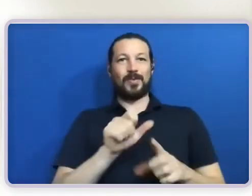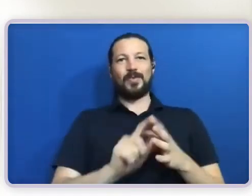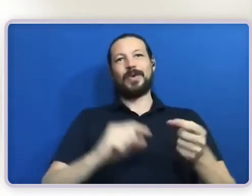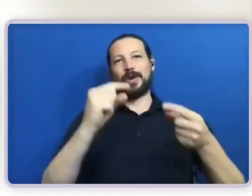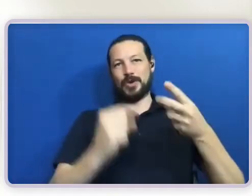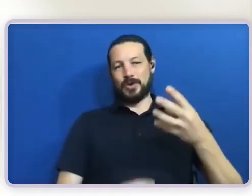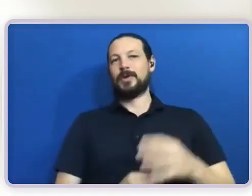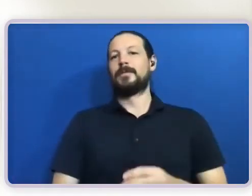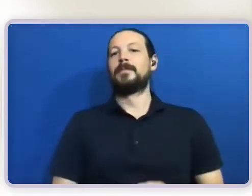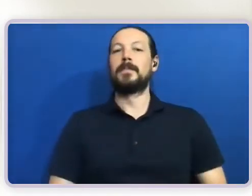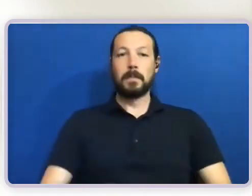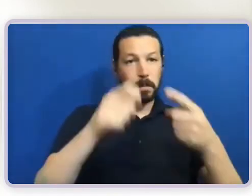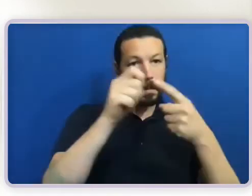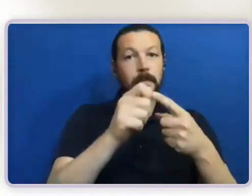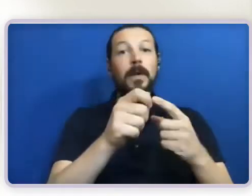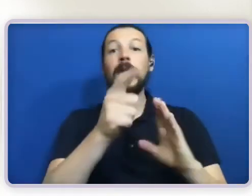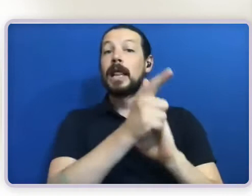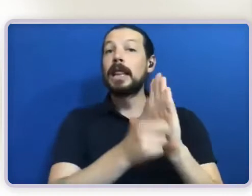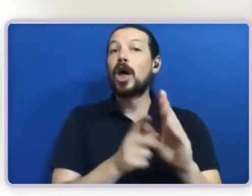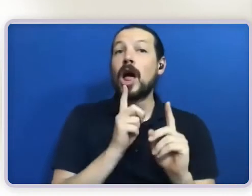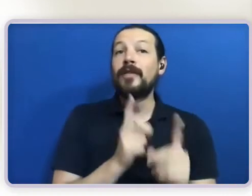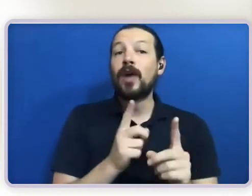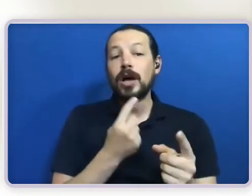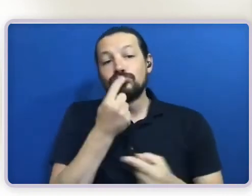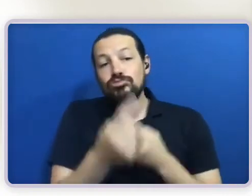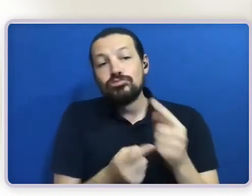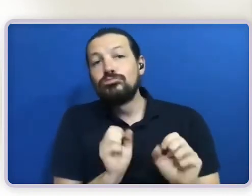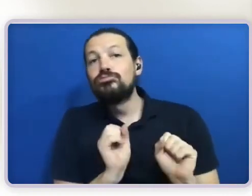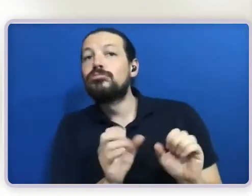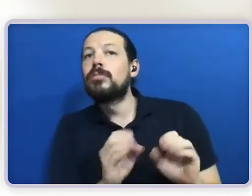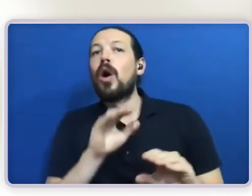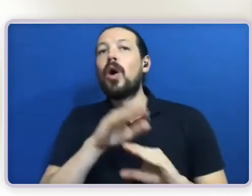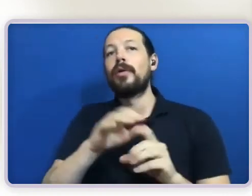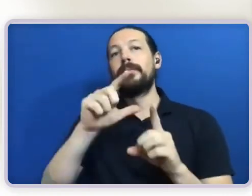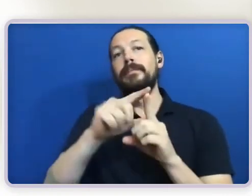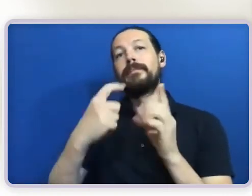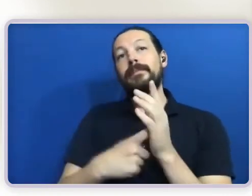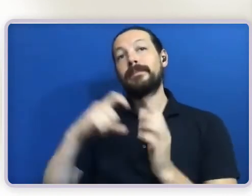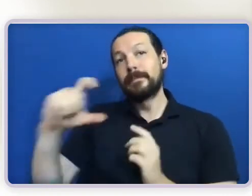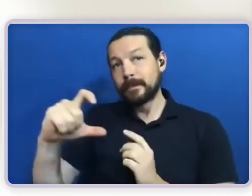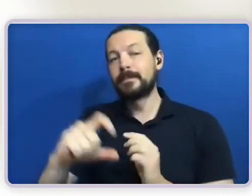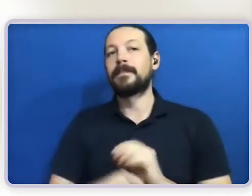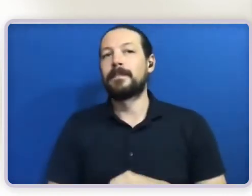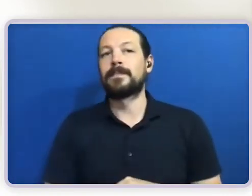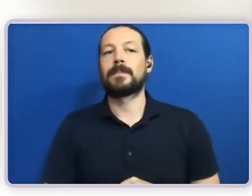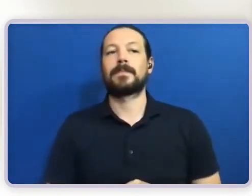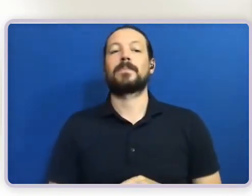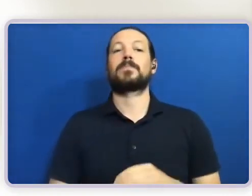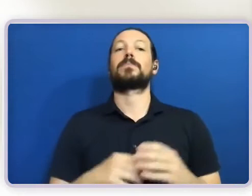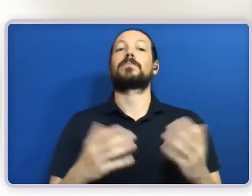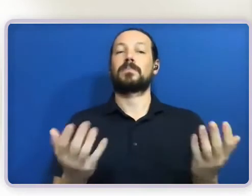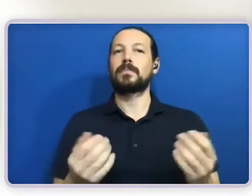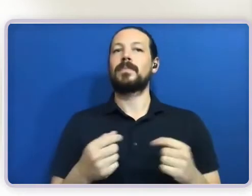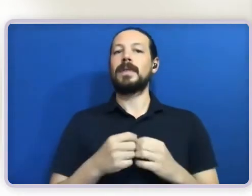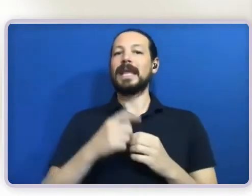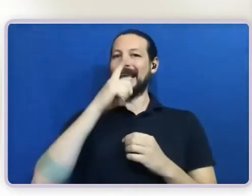We provide legal advice and information about the Commission. We can provide